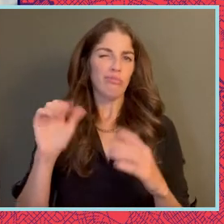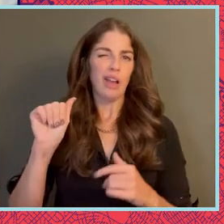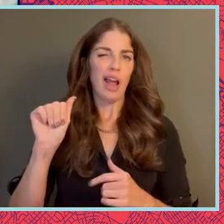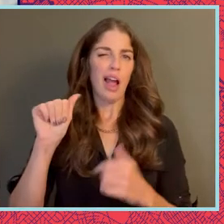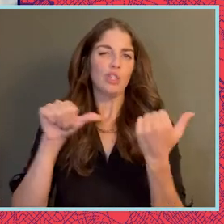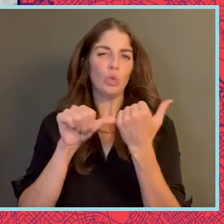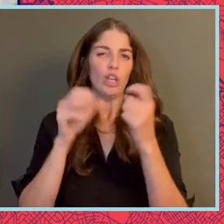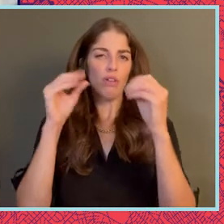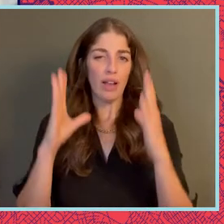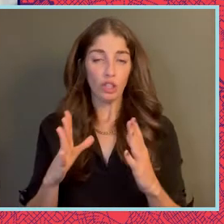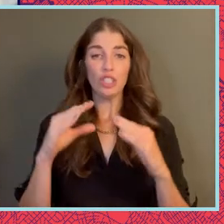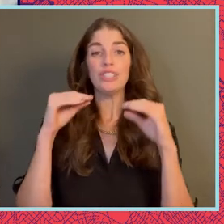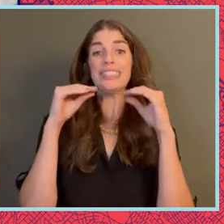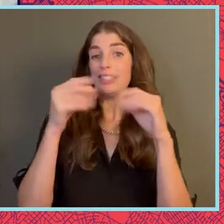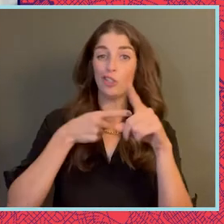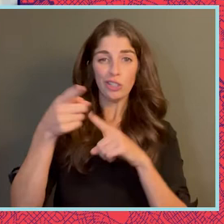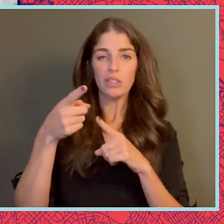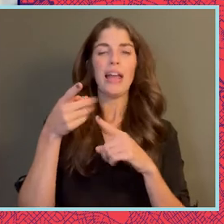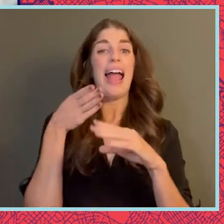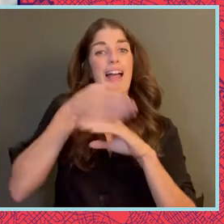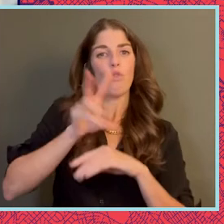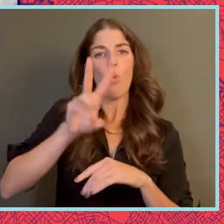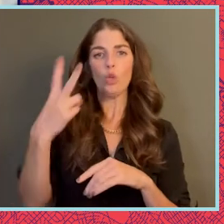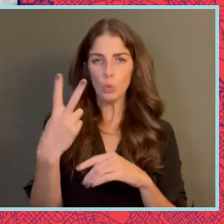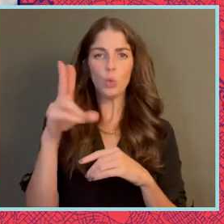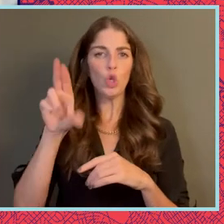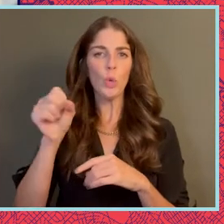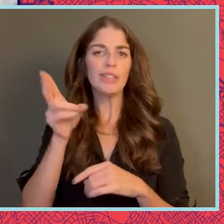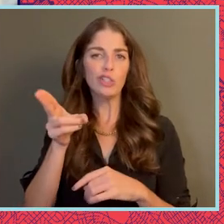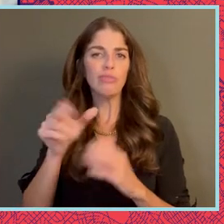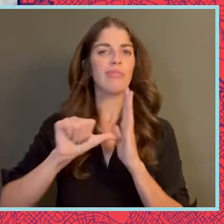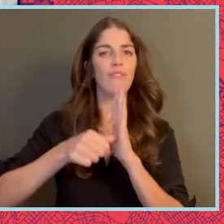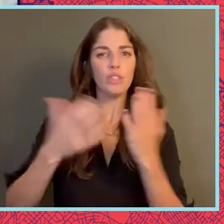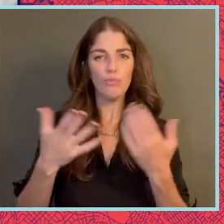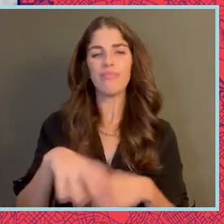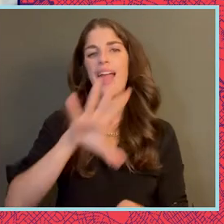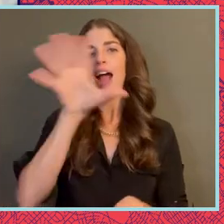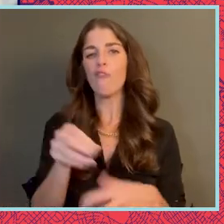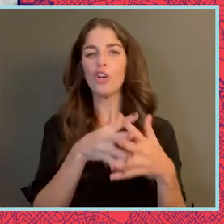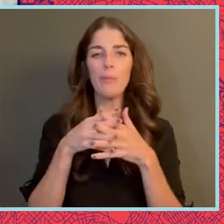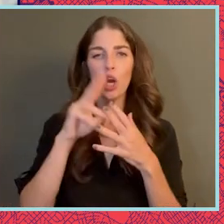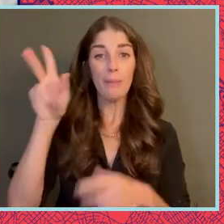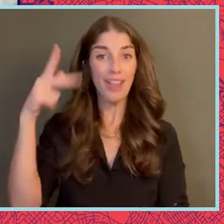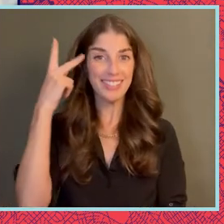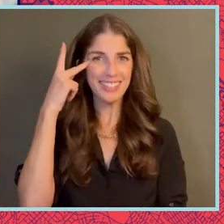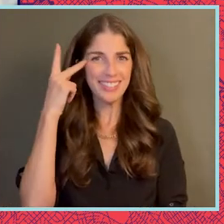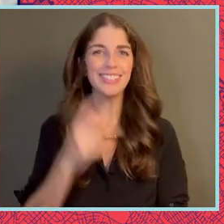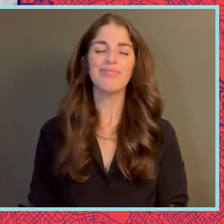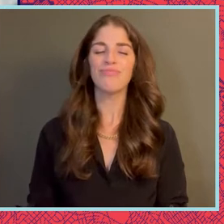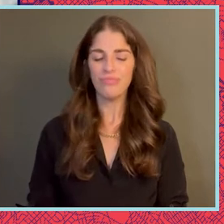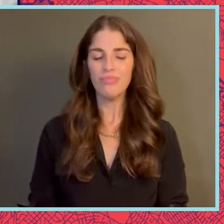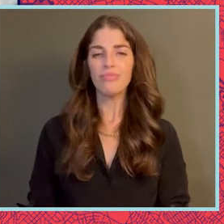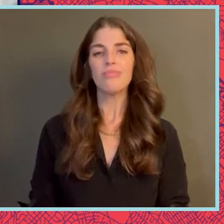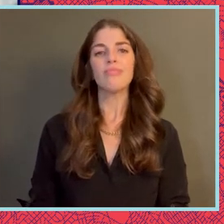on post-World War II United States history with an emphasis on African-American politics. And